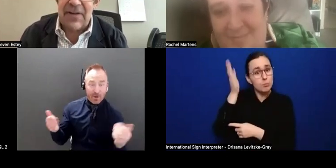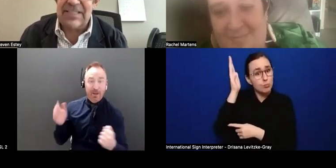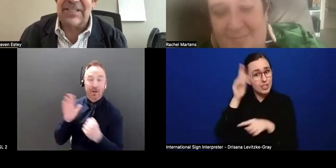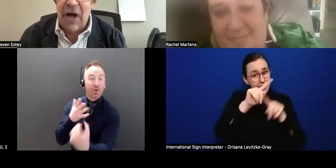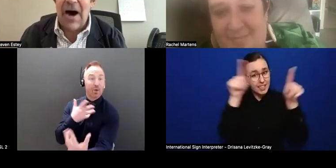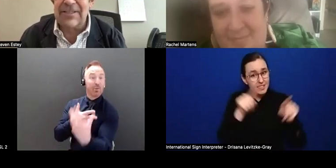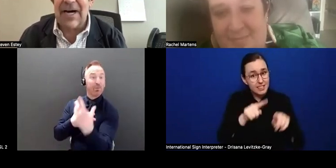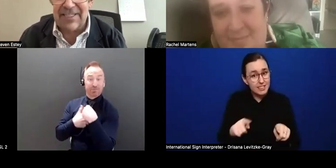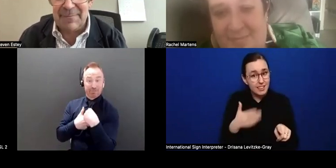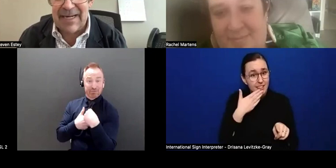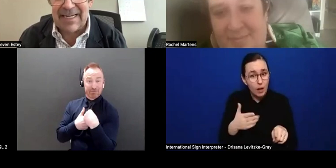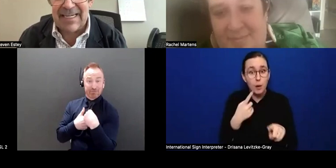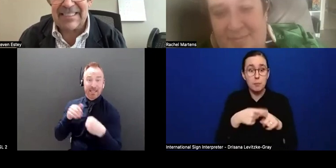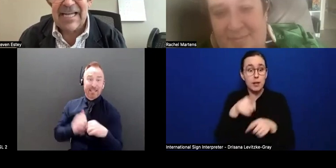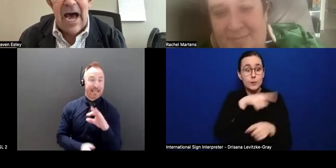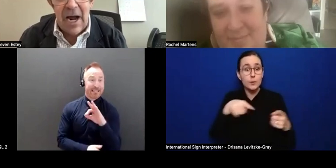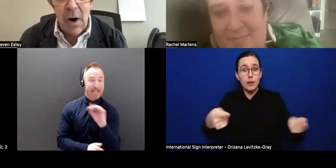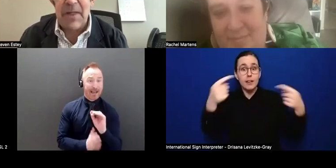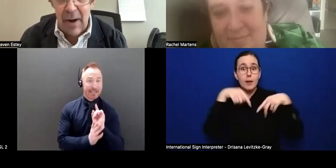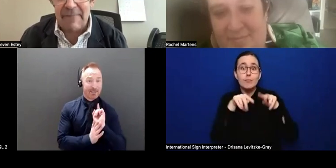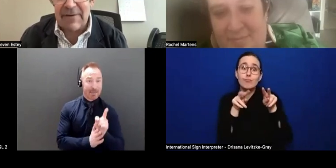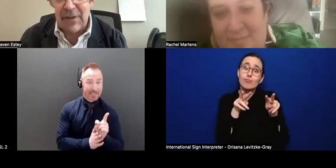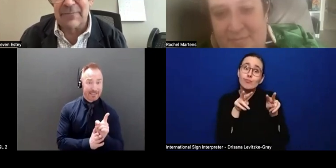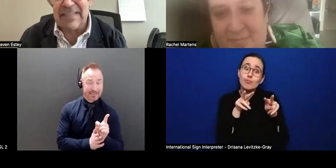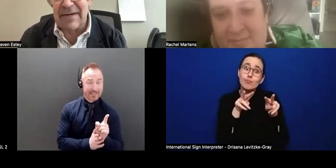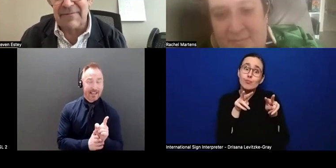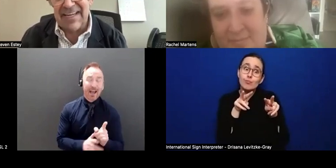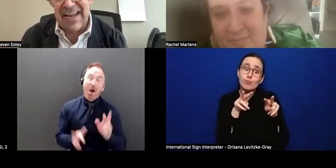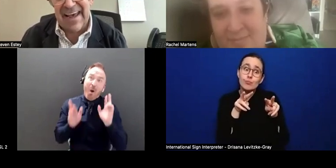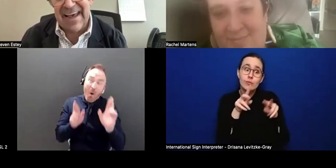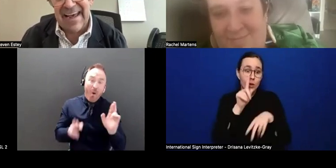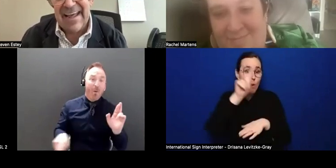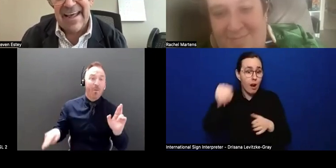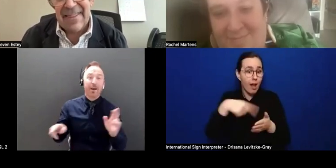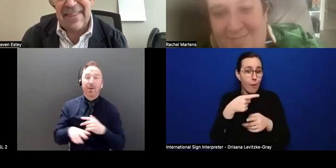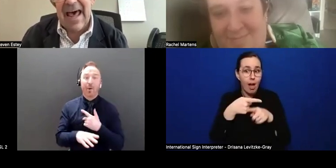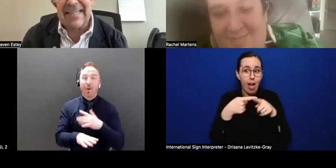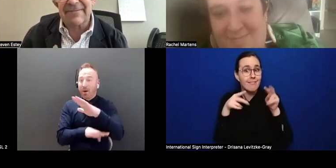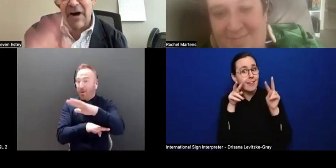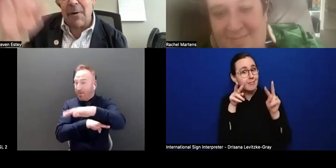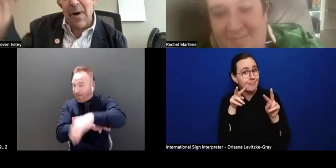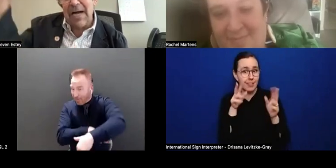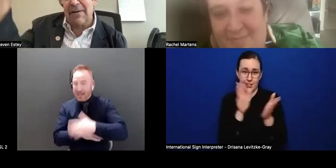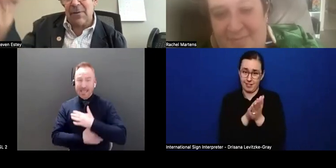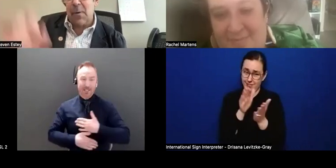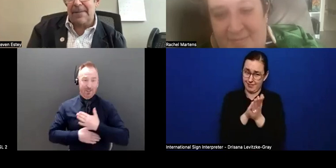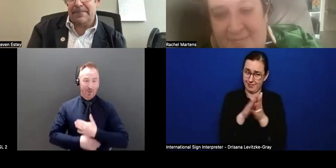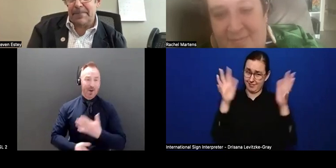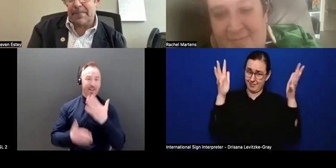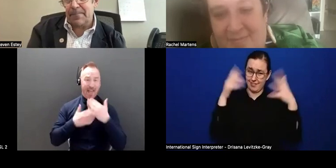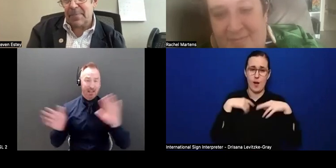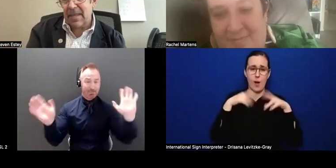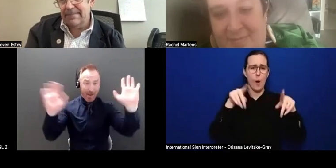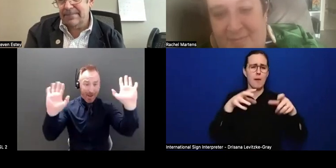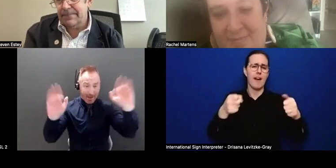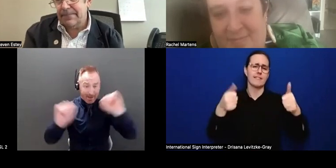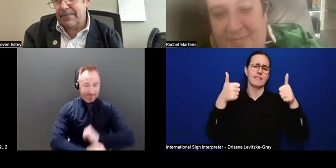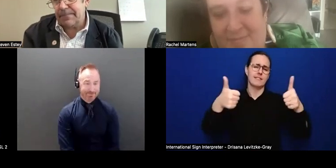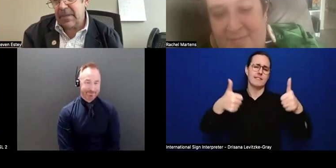for these long 90 minutes. I hope that you have a good rest of the day. Thanks. Farewell, everyone.